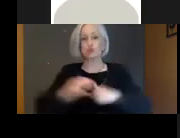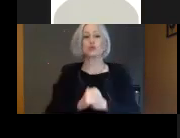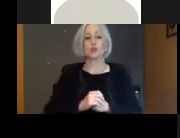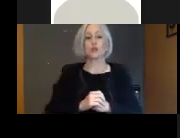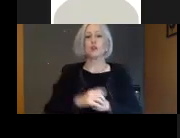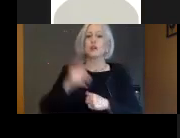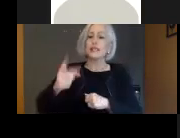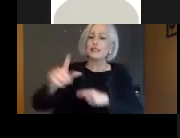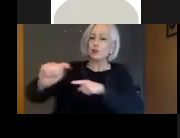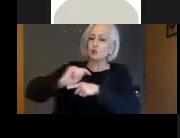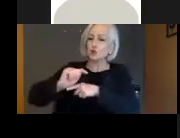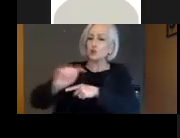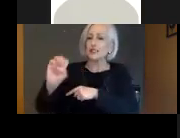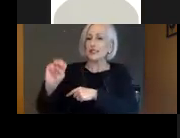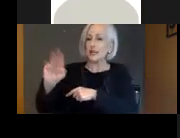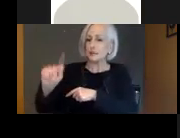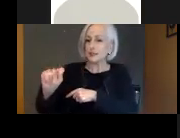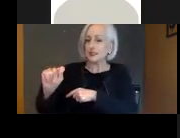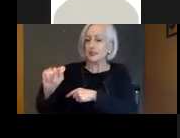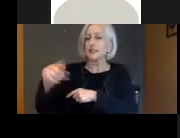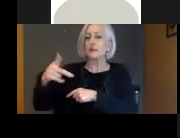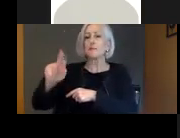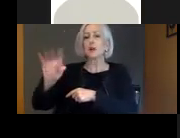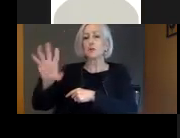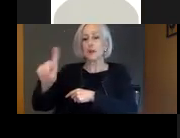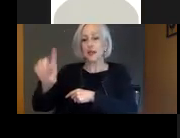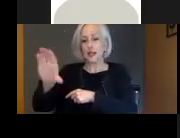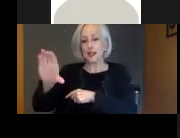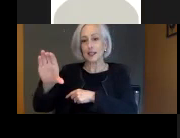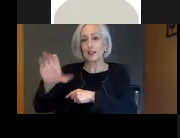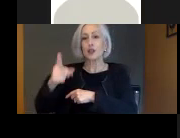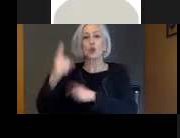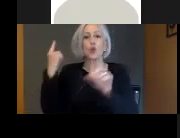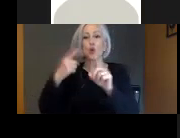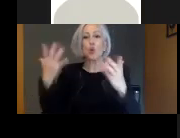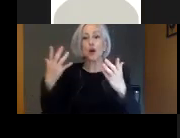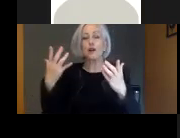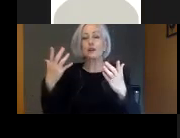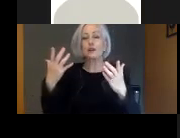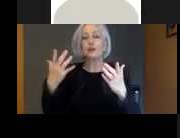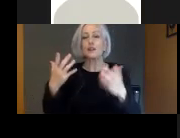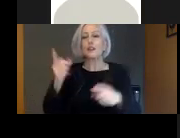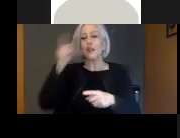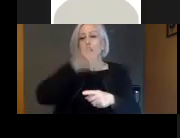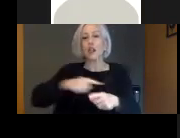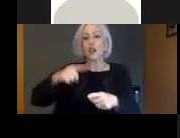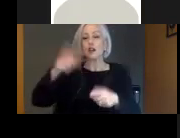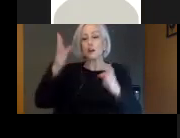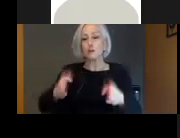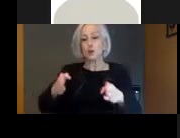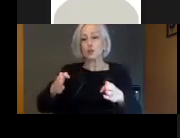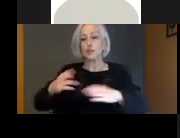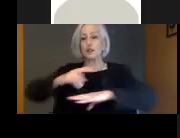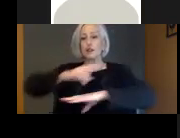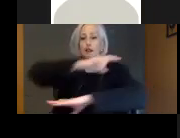train EMT and paramedics, you want to put the mannequins on the floor, because they won't be on a table you can raise up